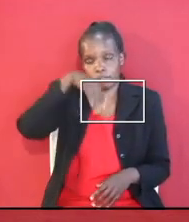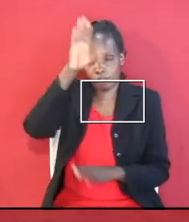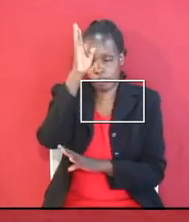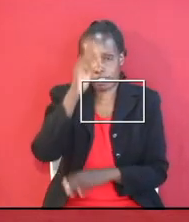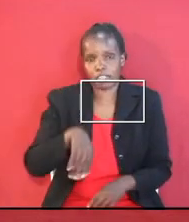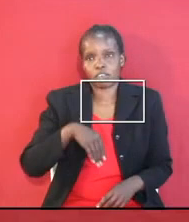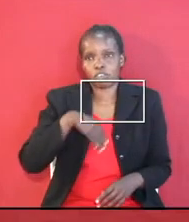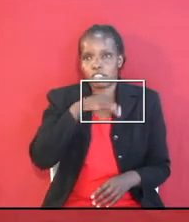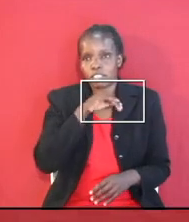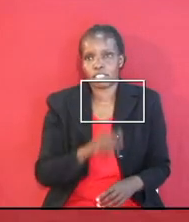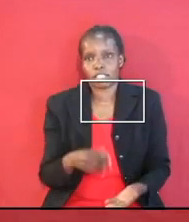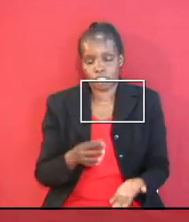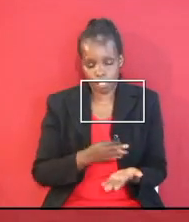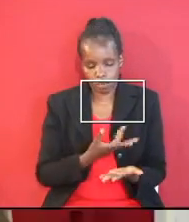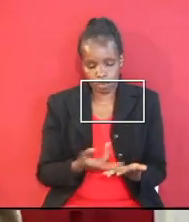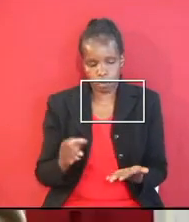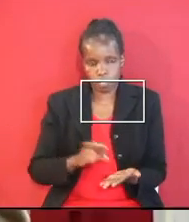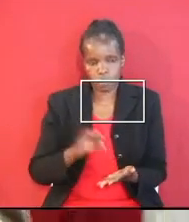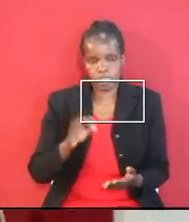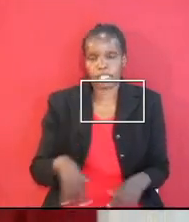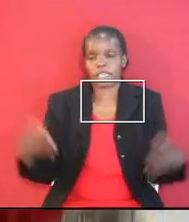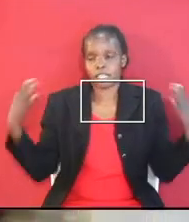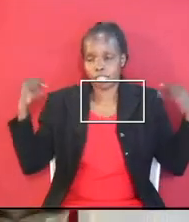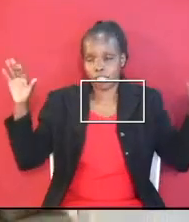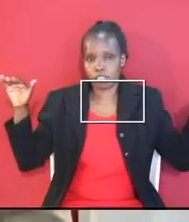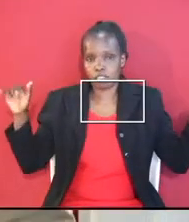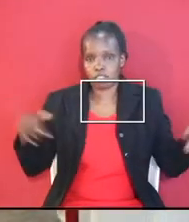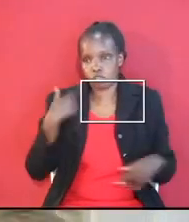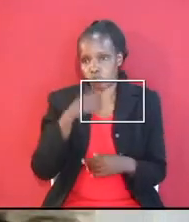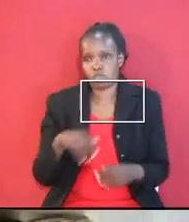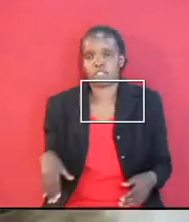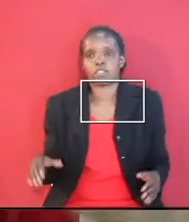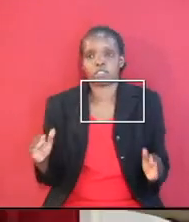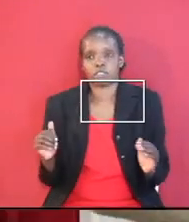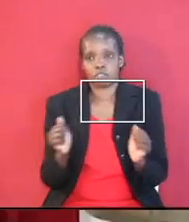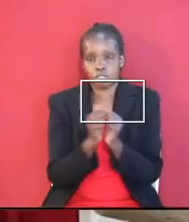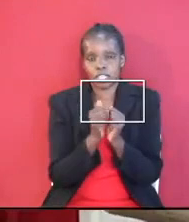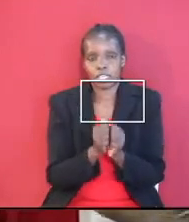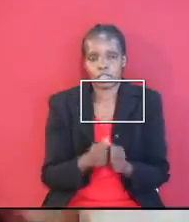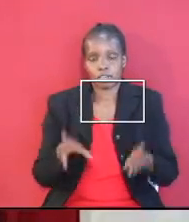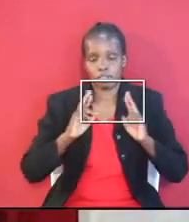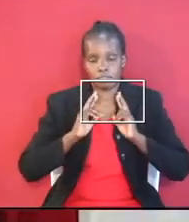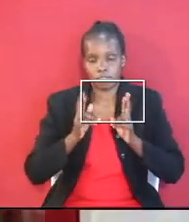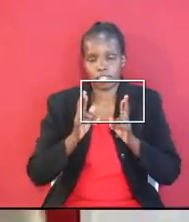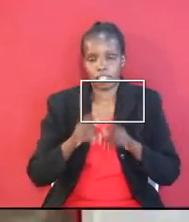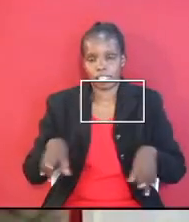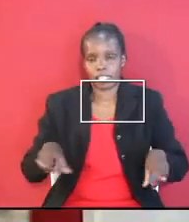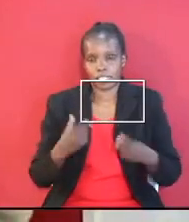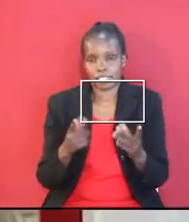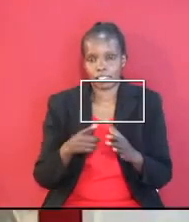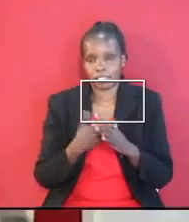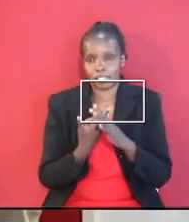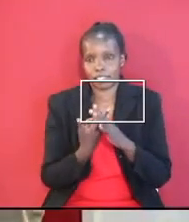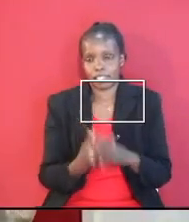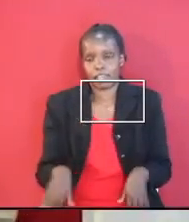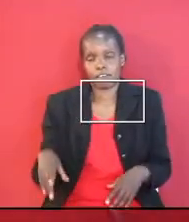and God the Holy Spirit, together with a host of angels who are with them in heaven. Are we ready? Let's begin.